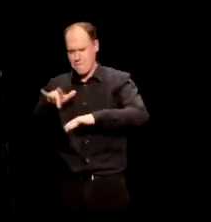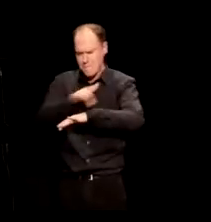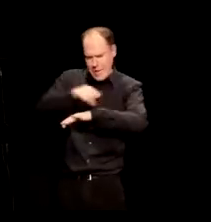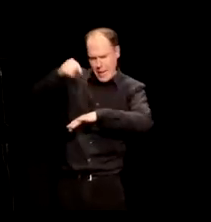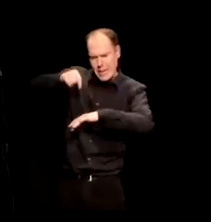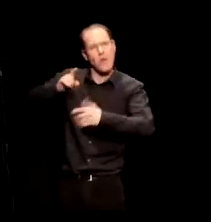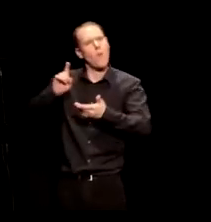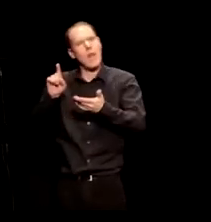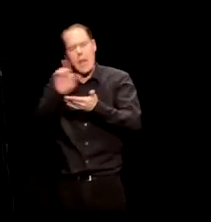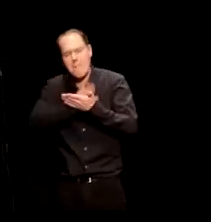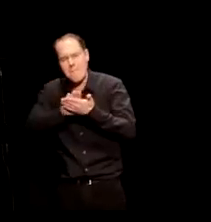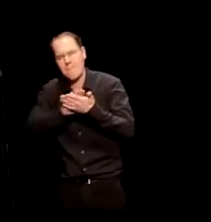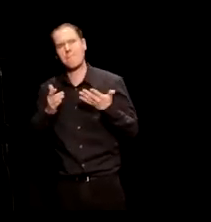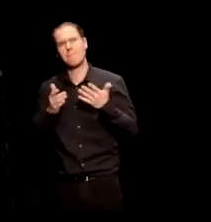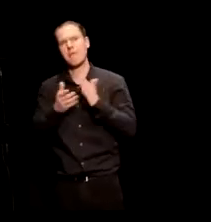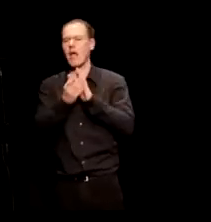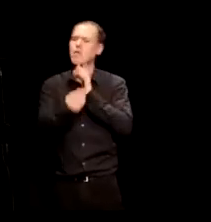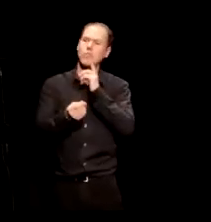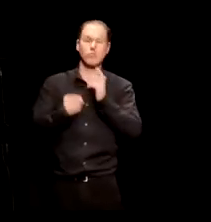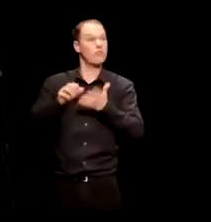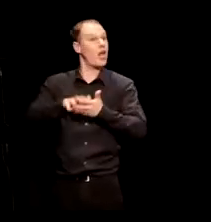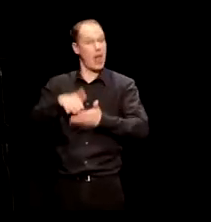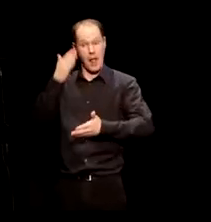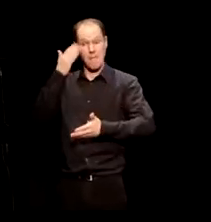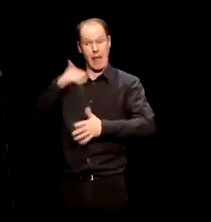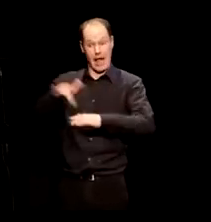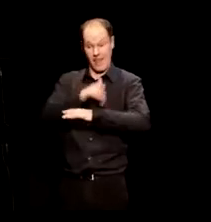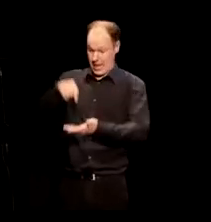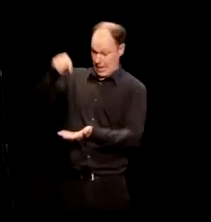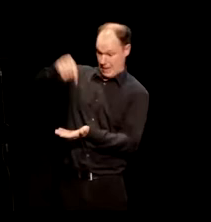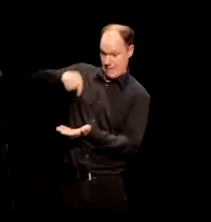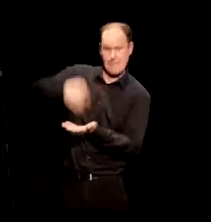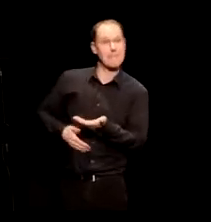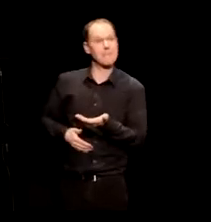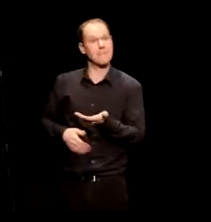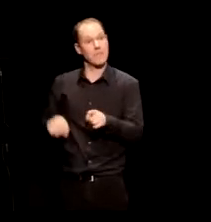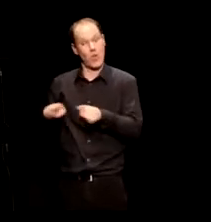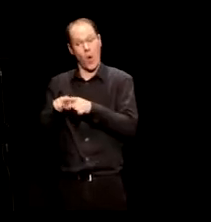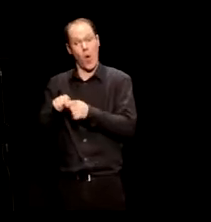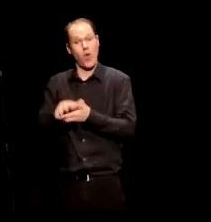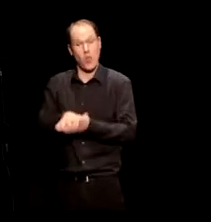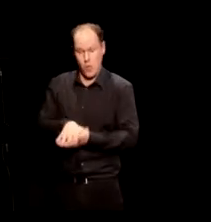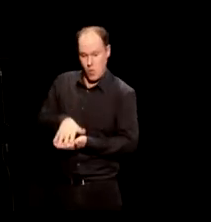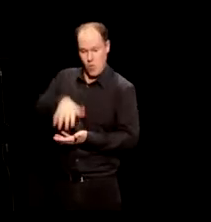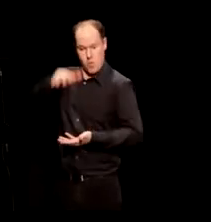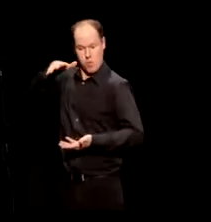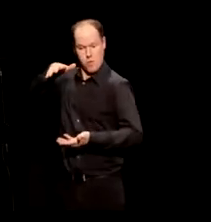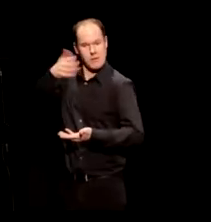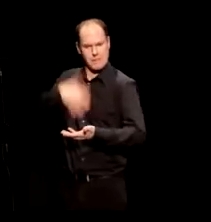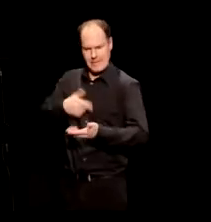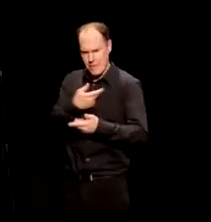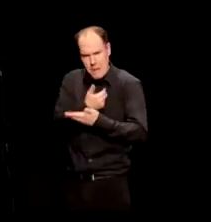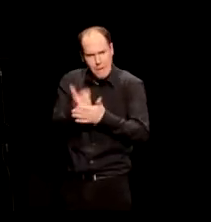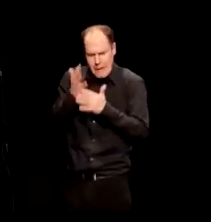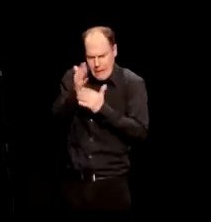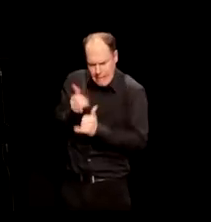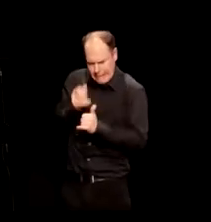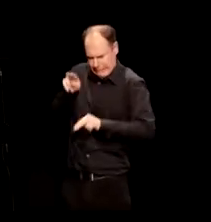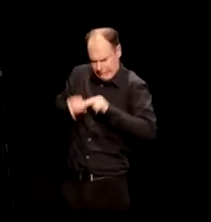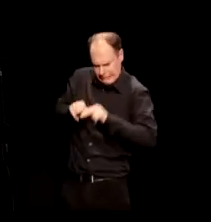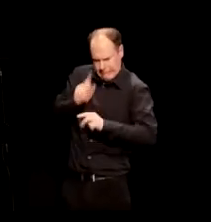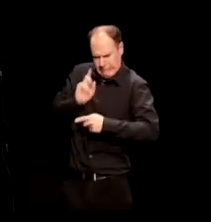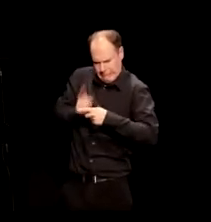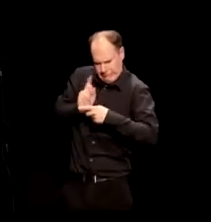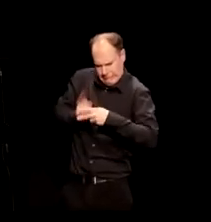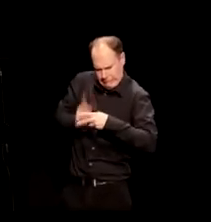What does it mean if one of the rich archives of Black theatre making is also an archive of surveillance and oppression? How